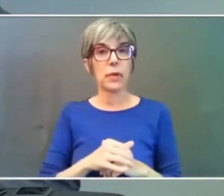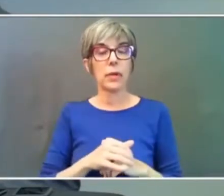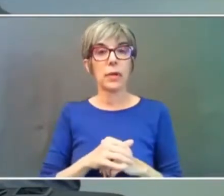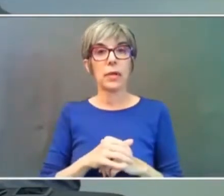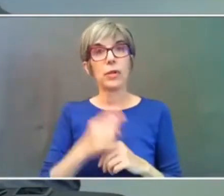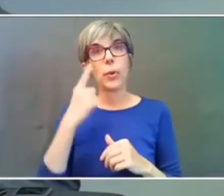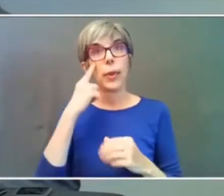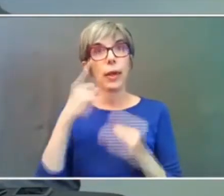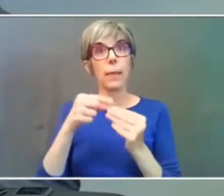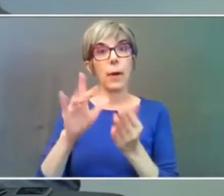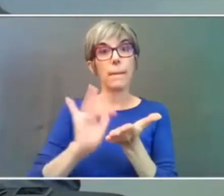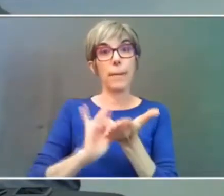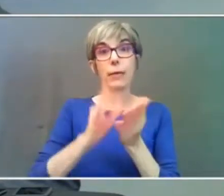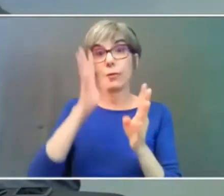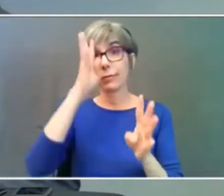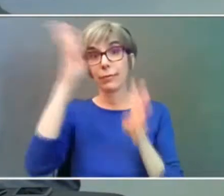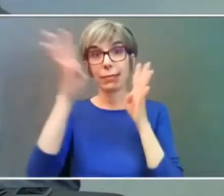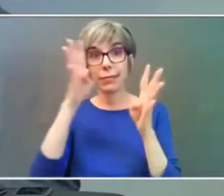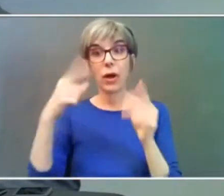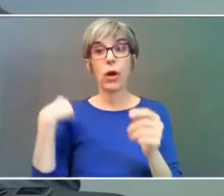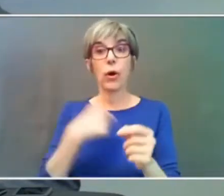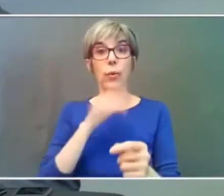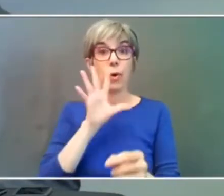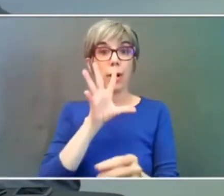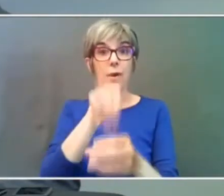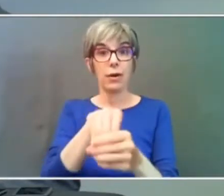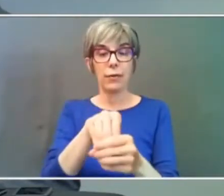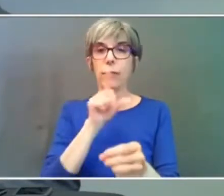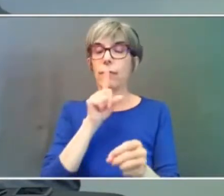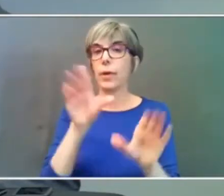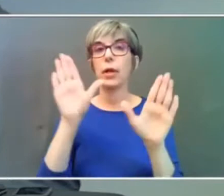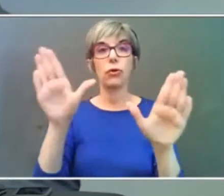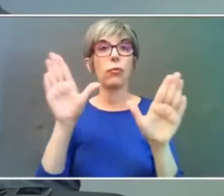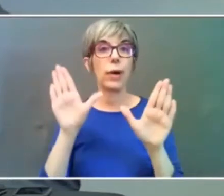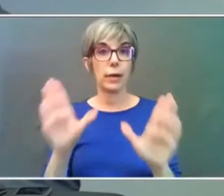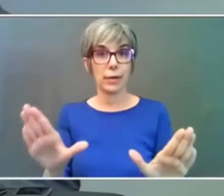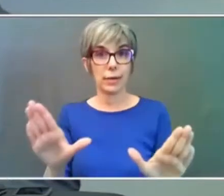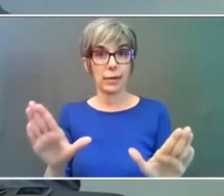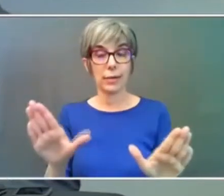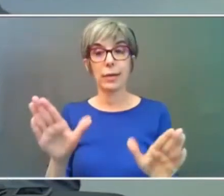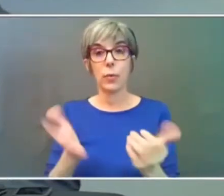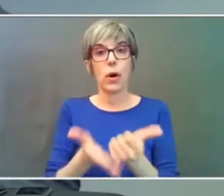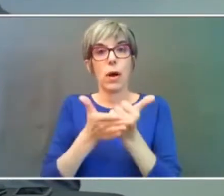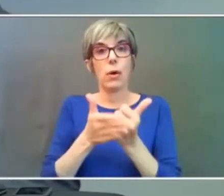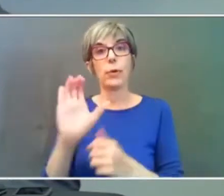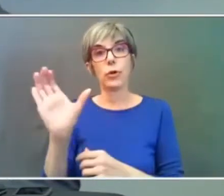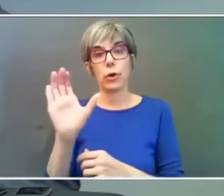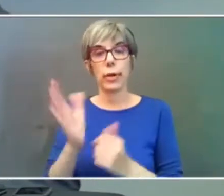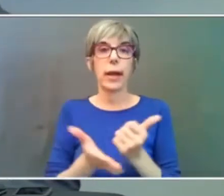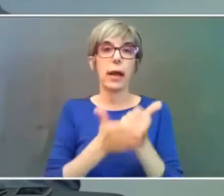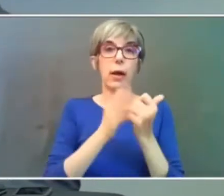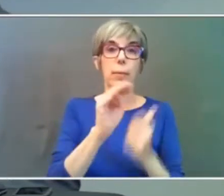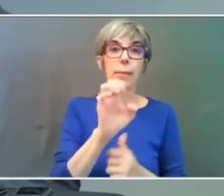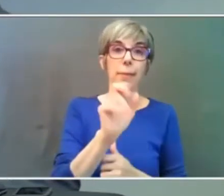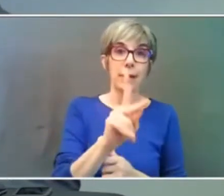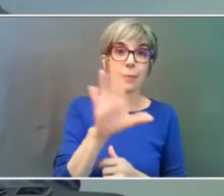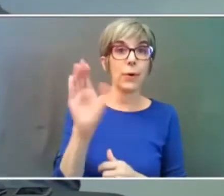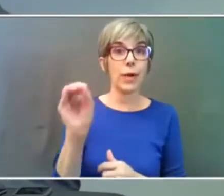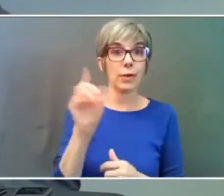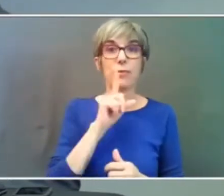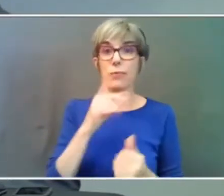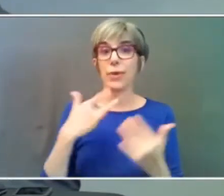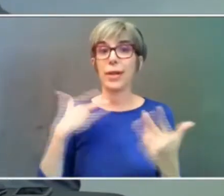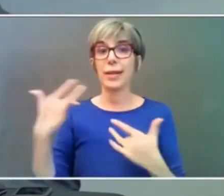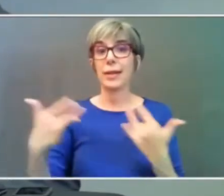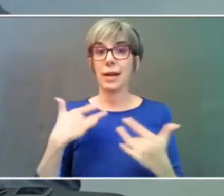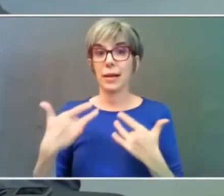innovation. And that's just really great for Charlotte and great for Mecklenburg County. So I think that's super exciting and really appreciate